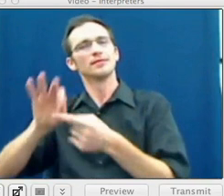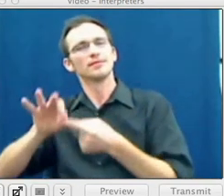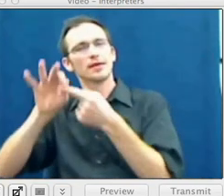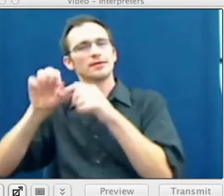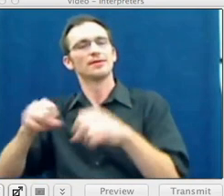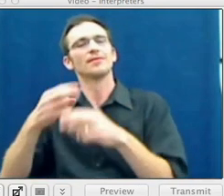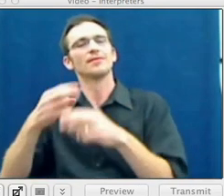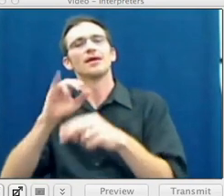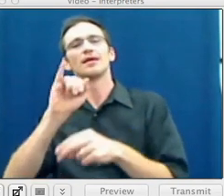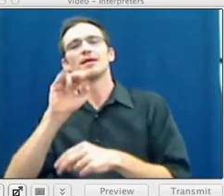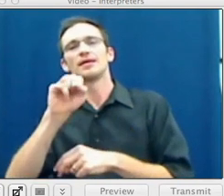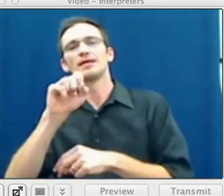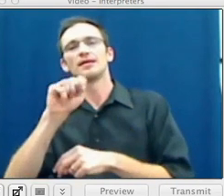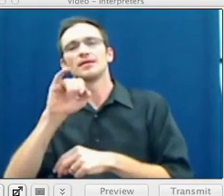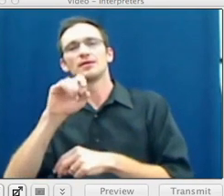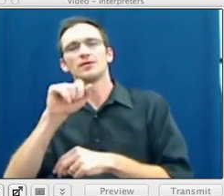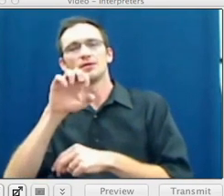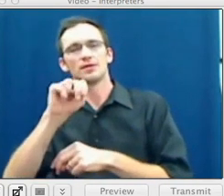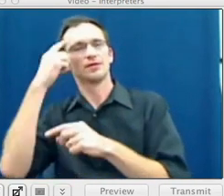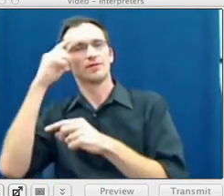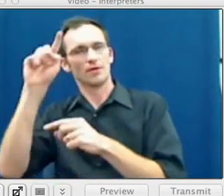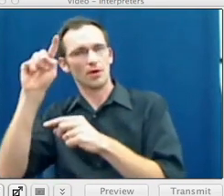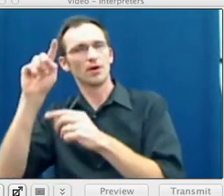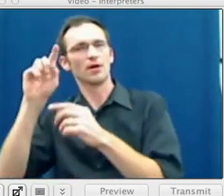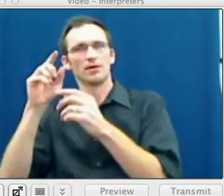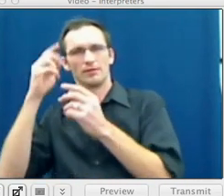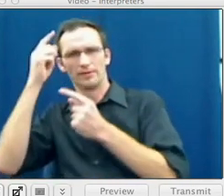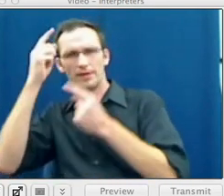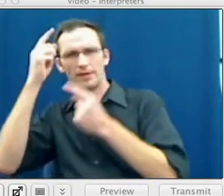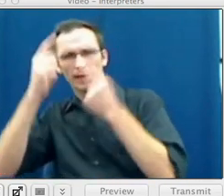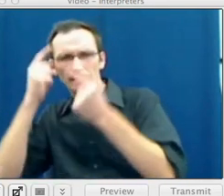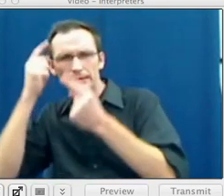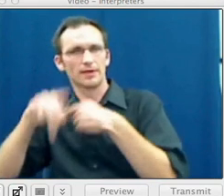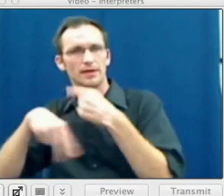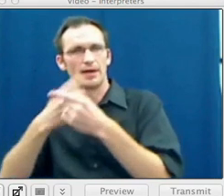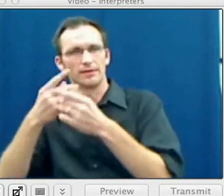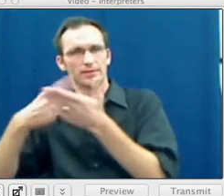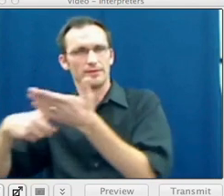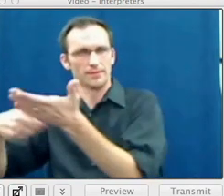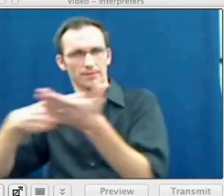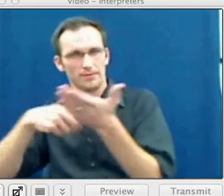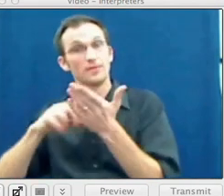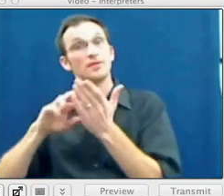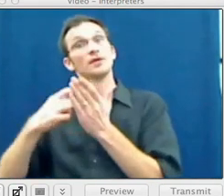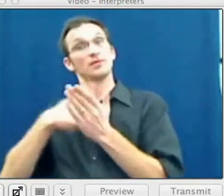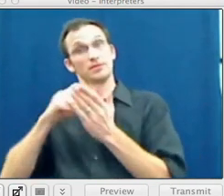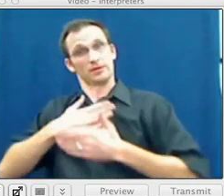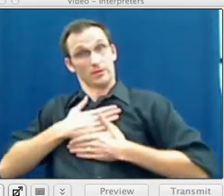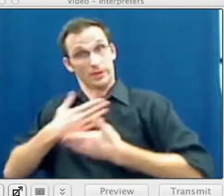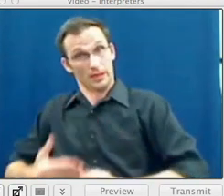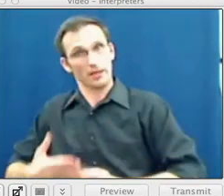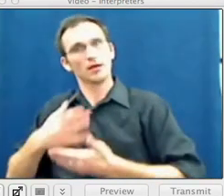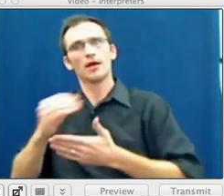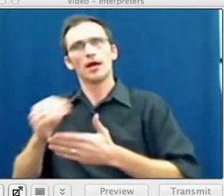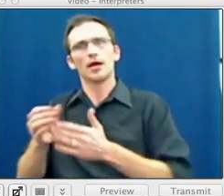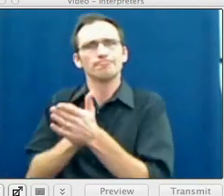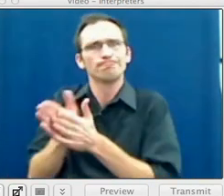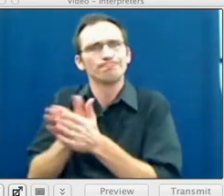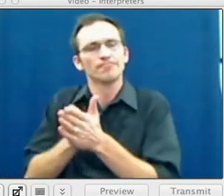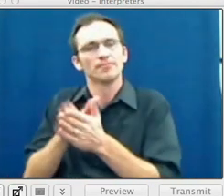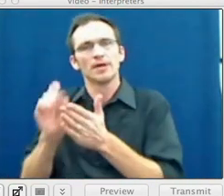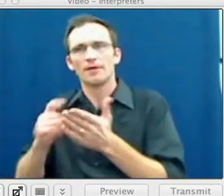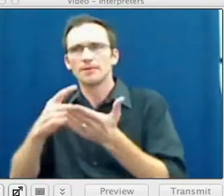That is the willingness and the rigor to think about and talk